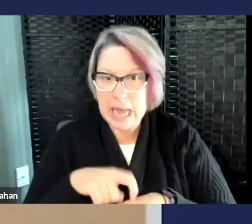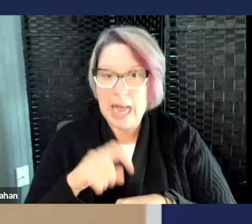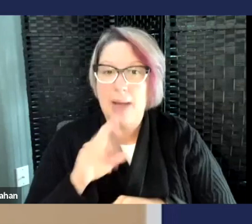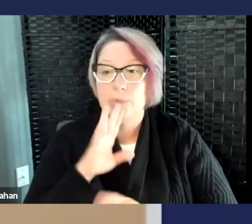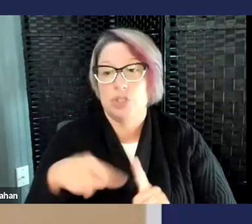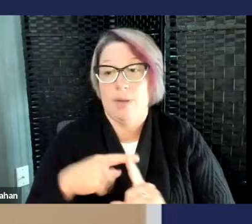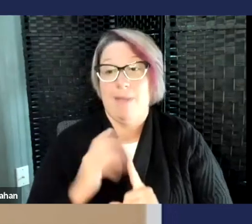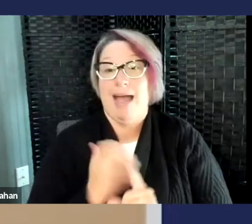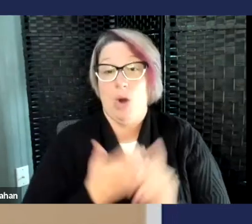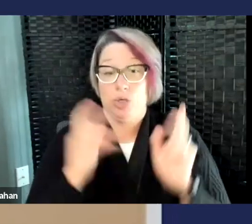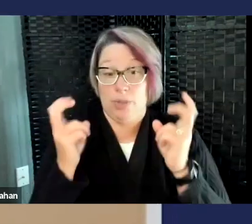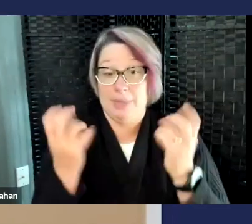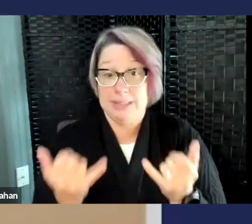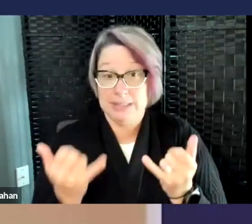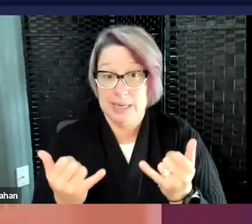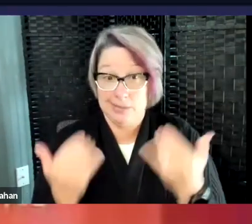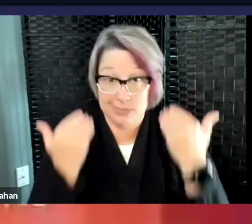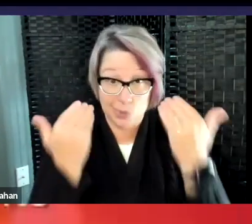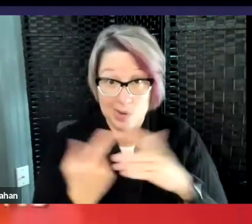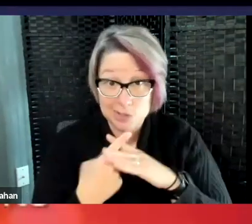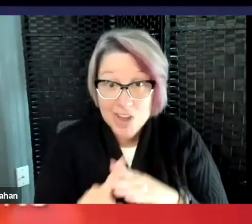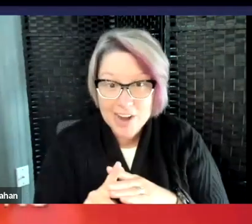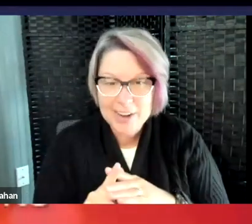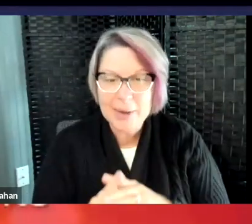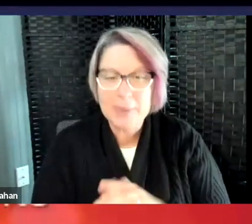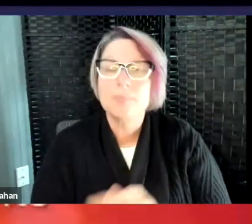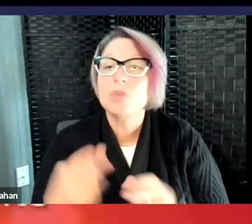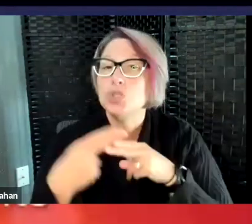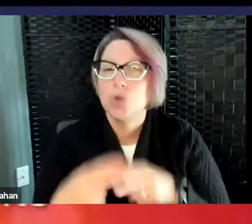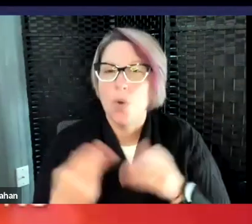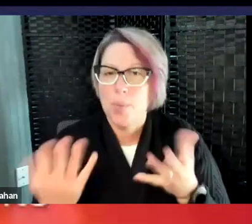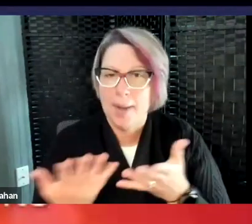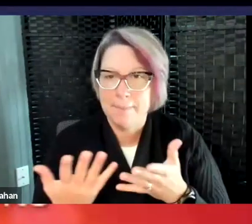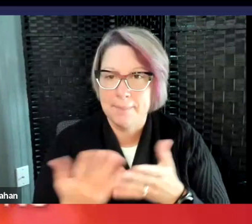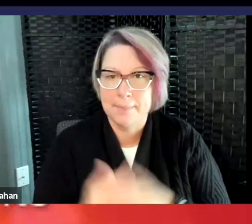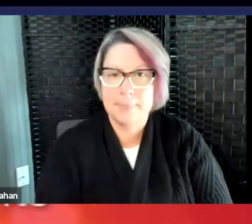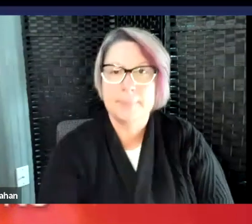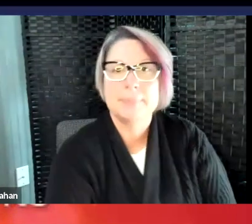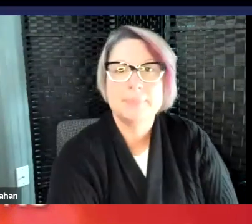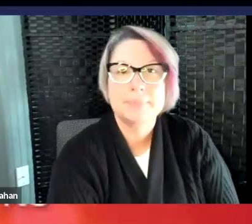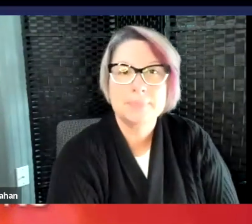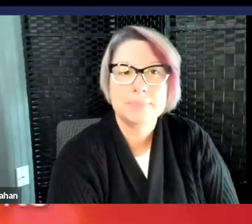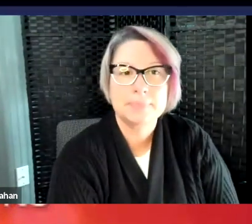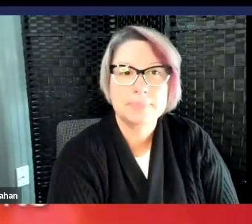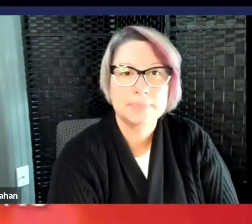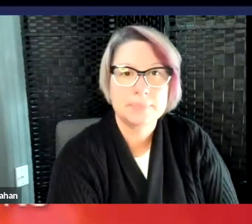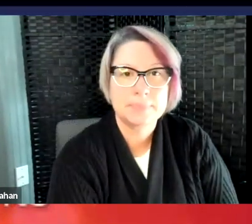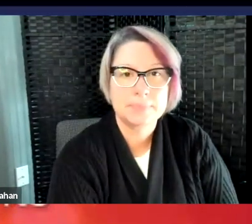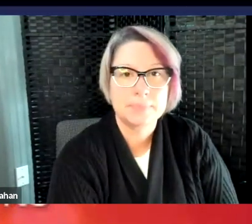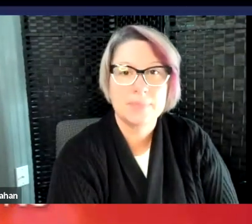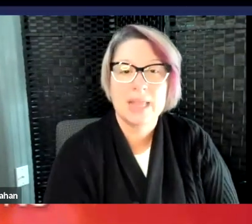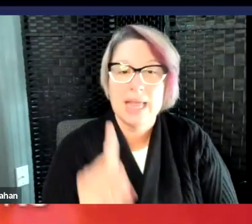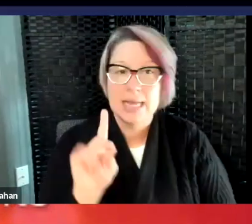today, which let's go ahead and get started with it. It is called dun, dun, dun, dun, Digital Footprints